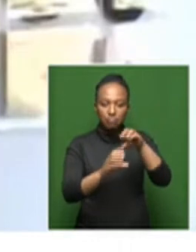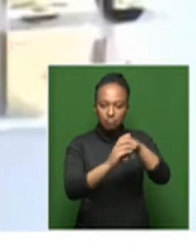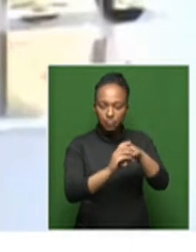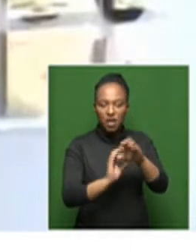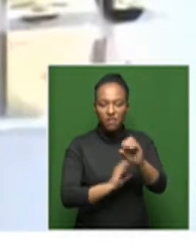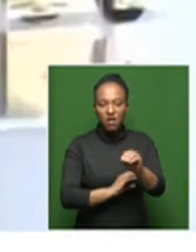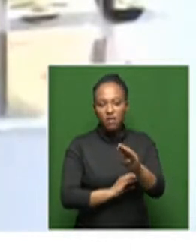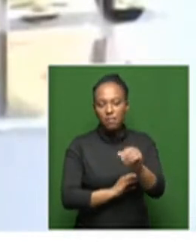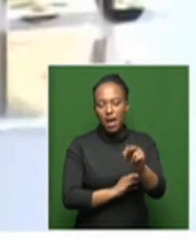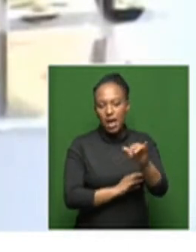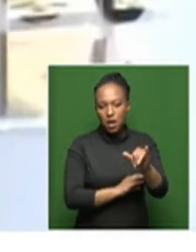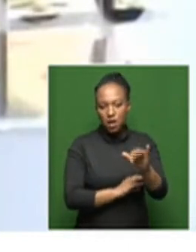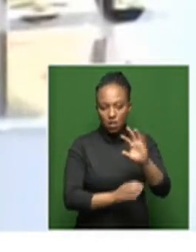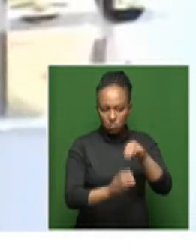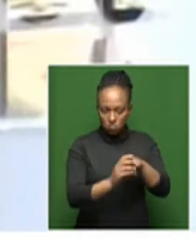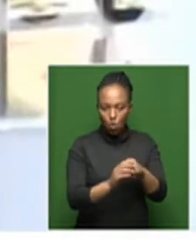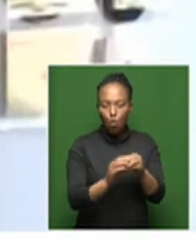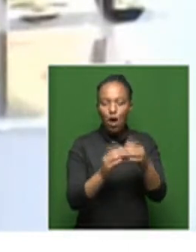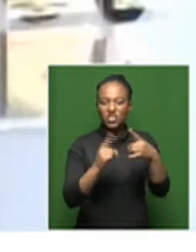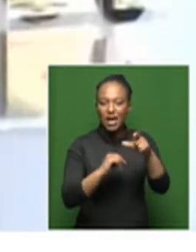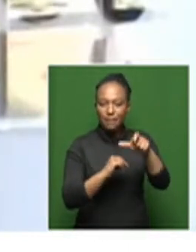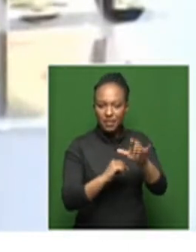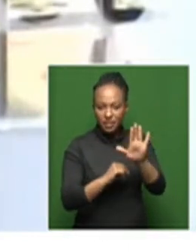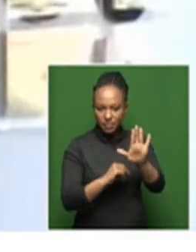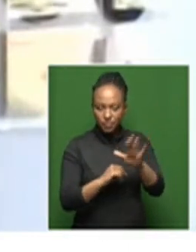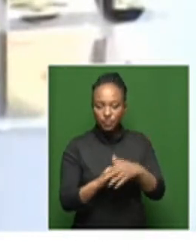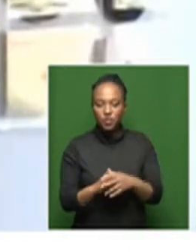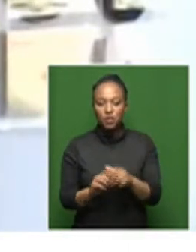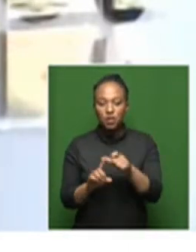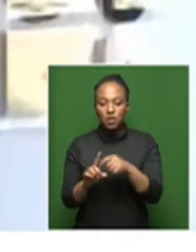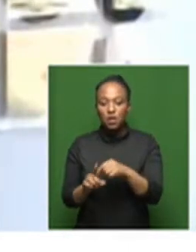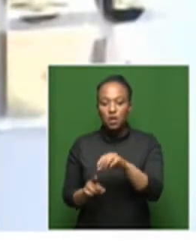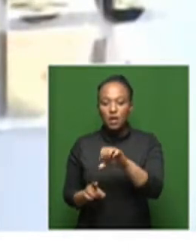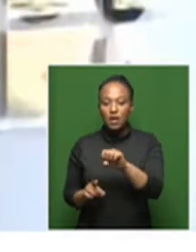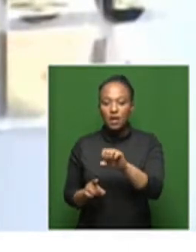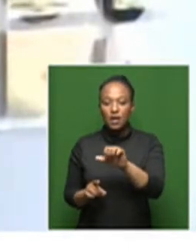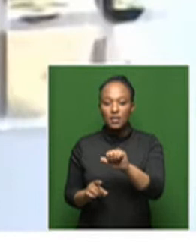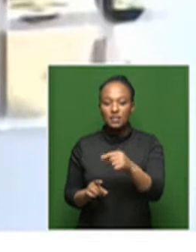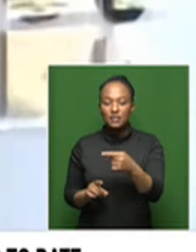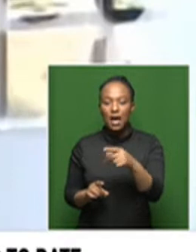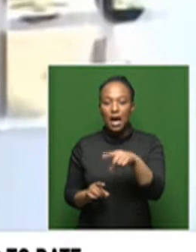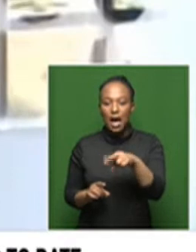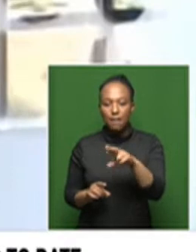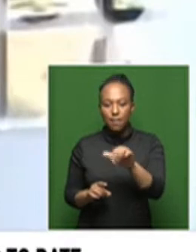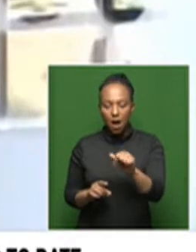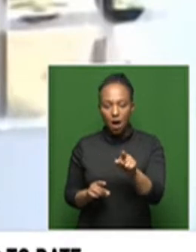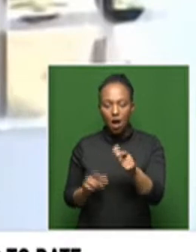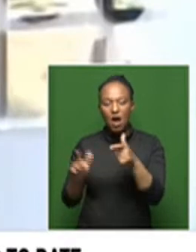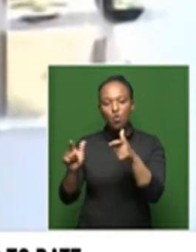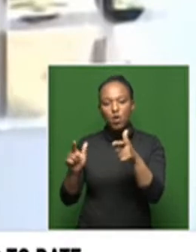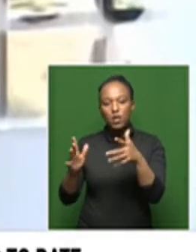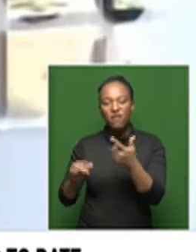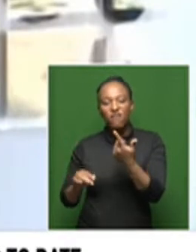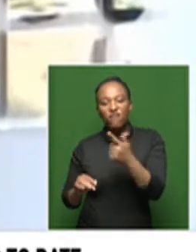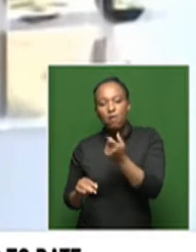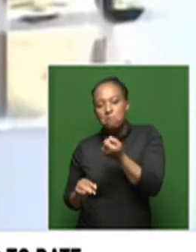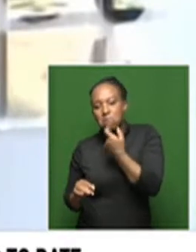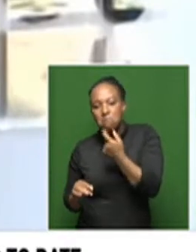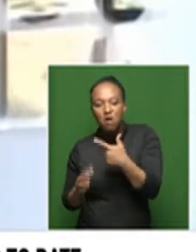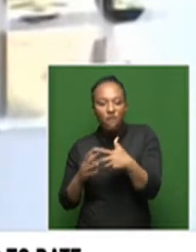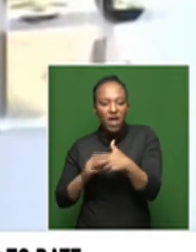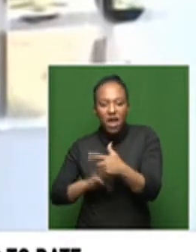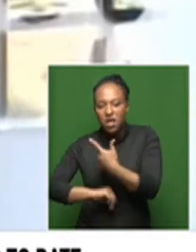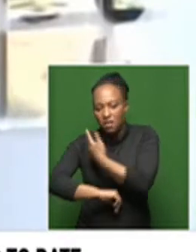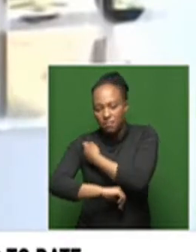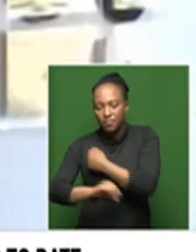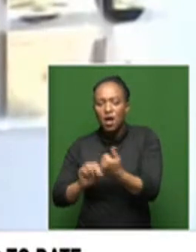this panel. So first of all, SAPRA is the drug regulator, and the role of SAPRA is written into law. And what we